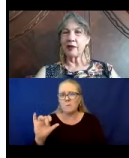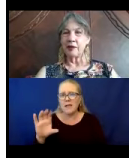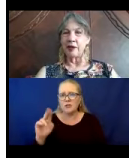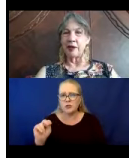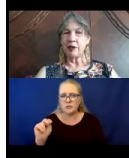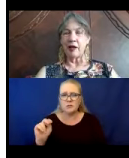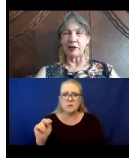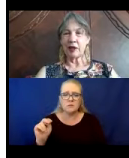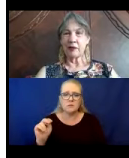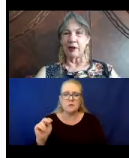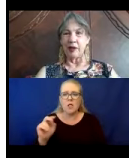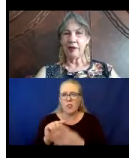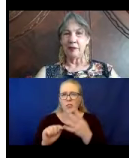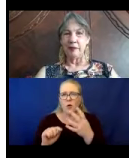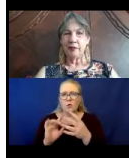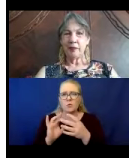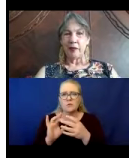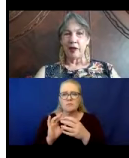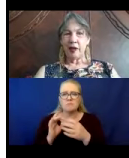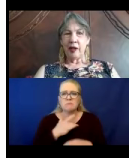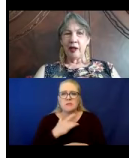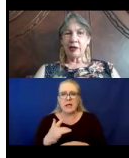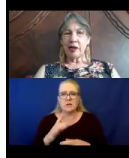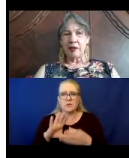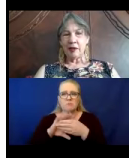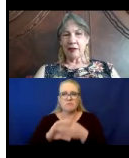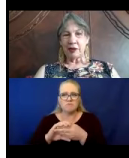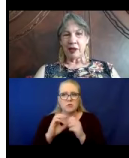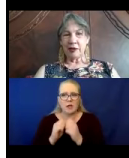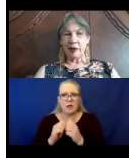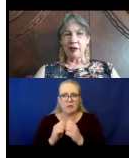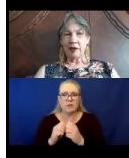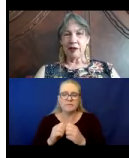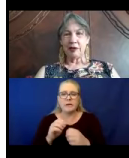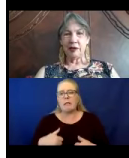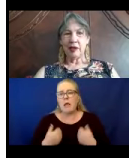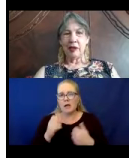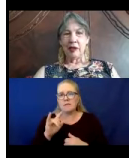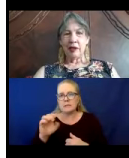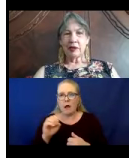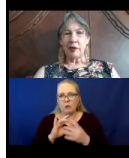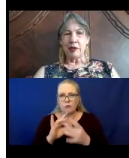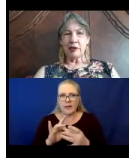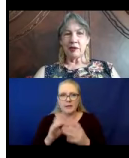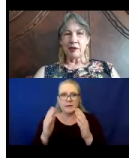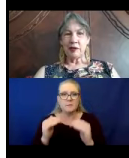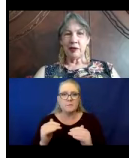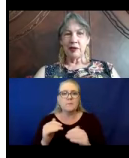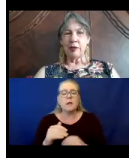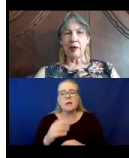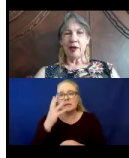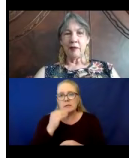together and tend to be lifestyle related. Sedentary lifestyle, speaking of which, sleep